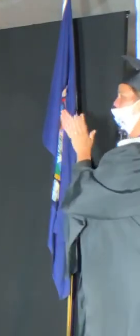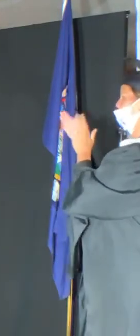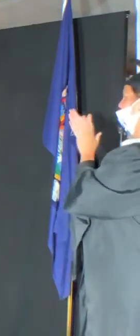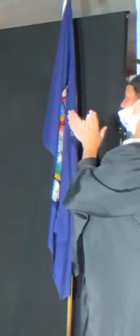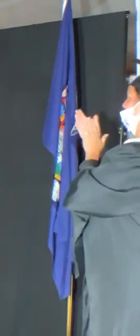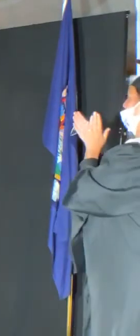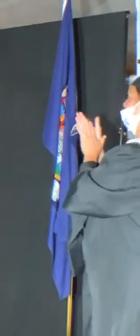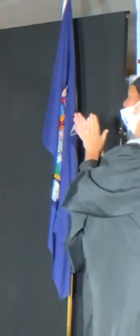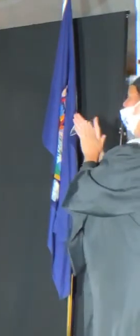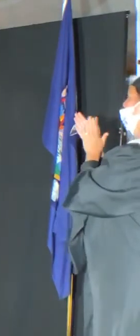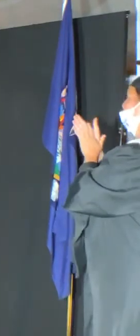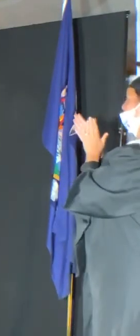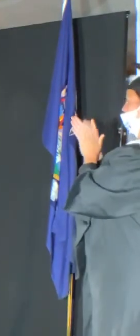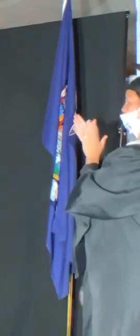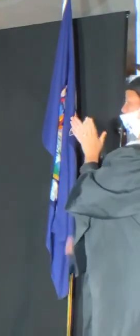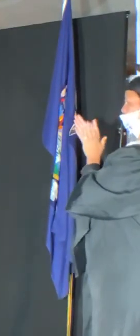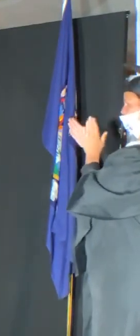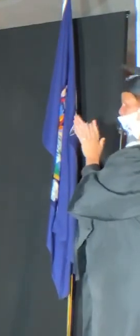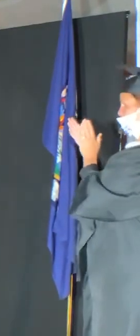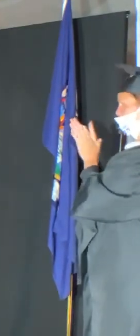remarks.